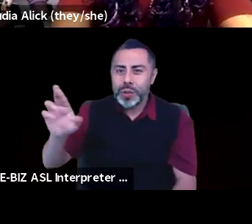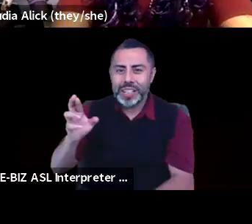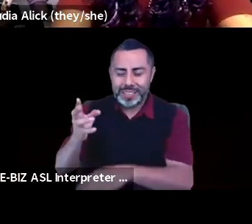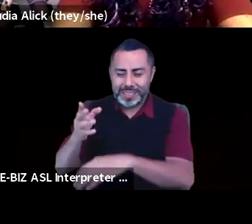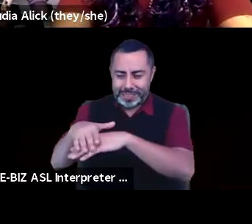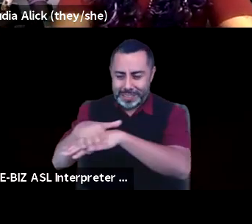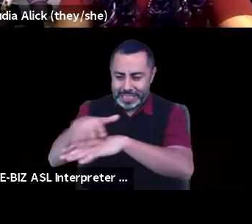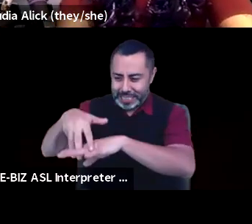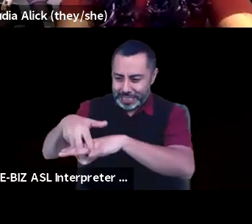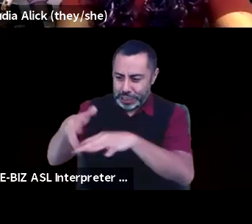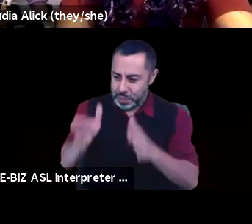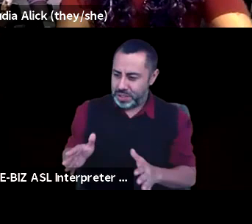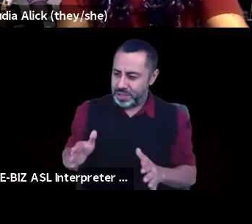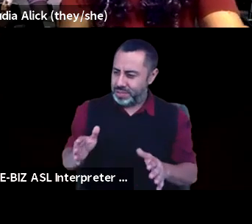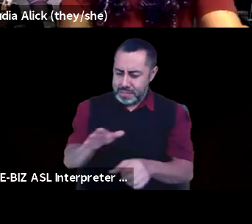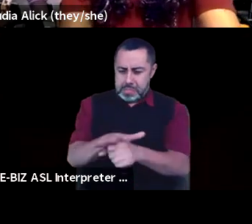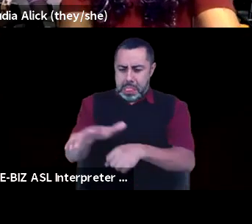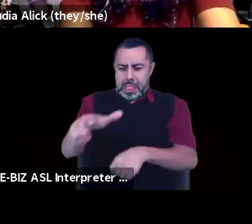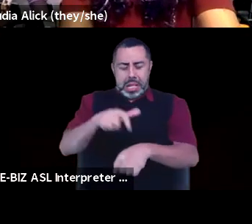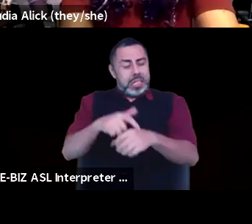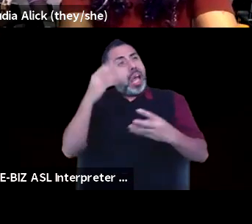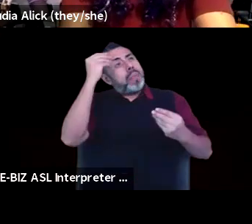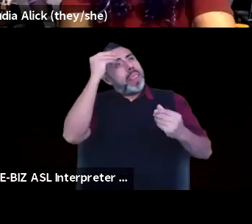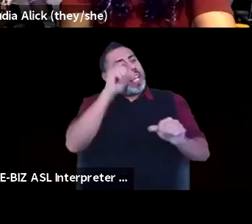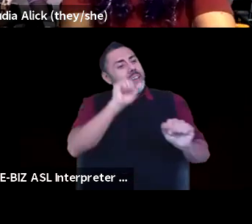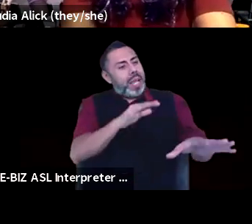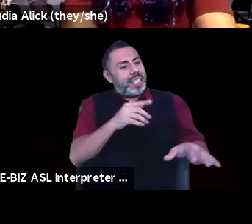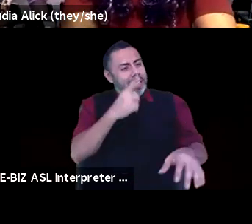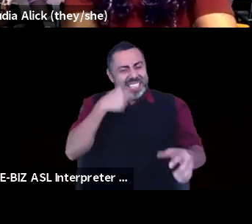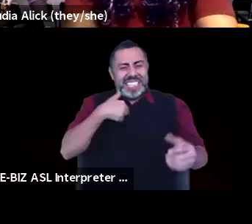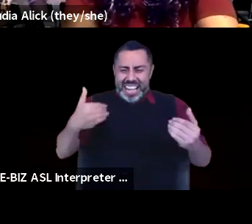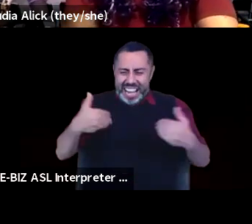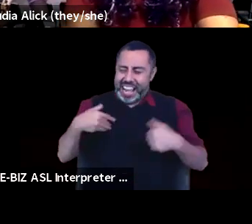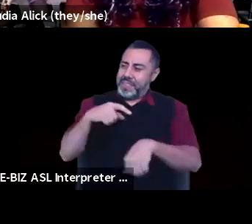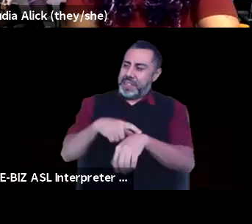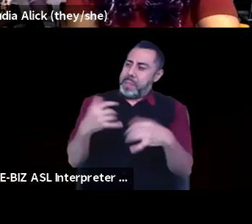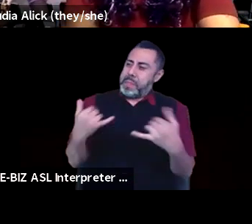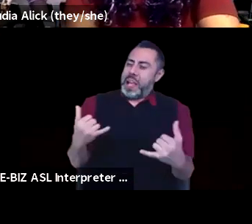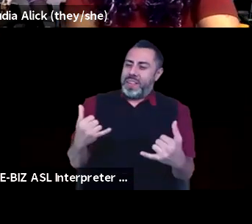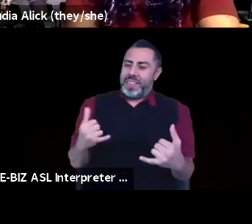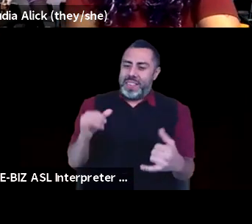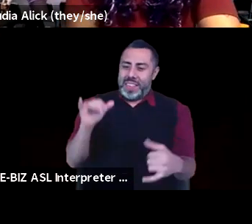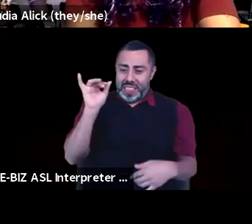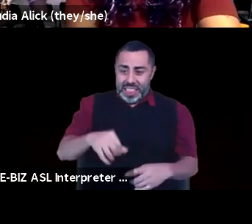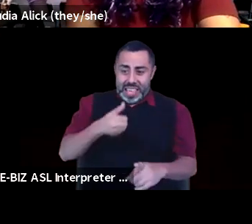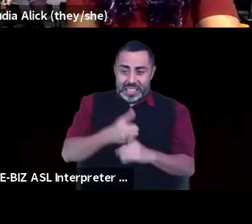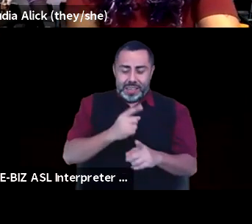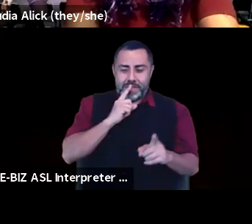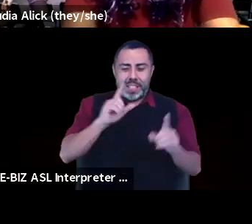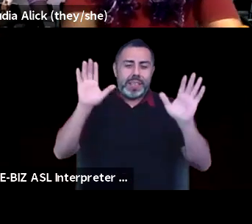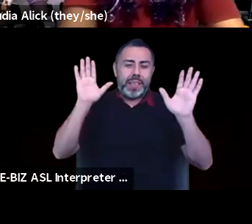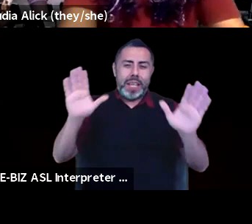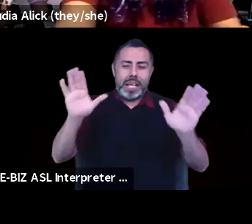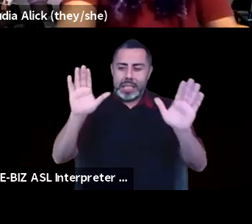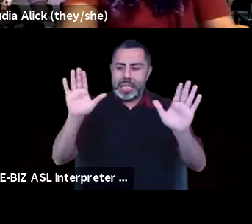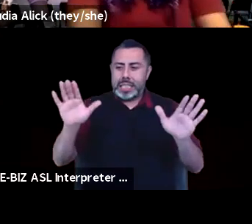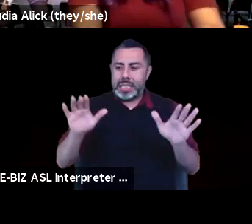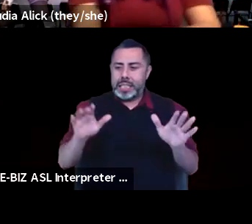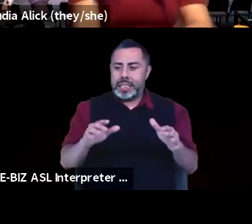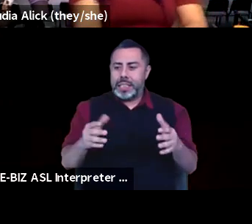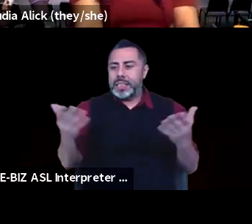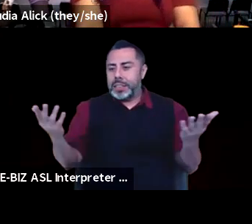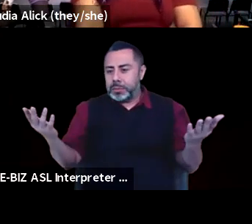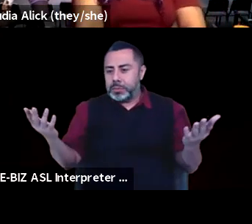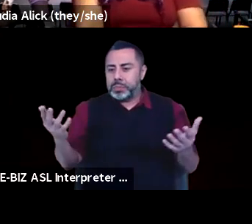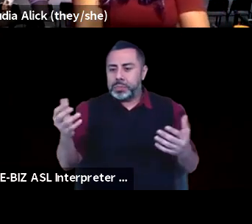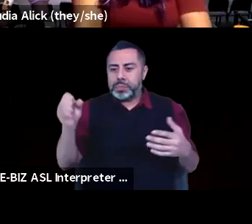magic because I have like the time to do so, and like, which is fantastic. In between things. So yeah, I